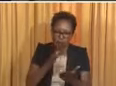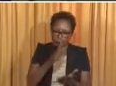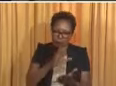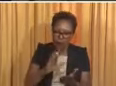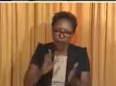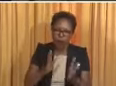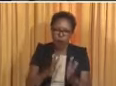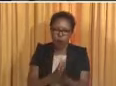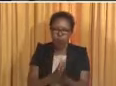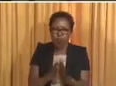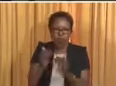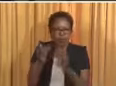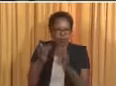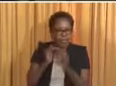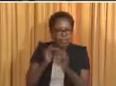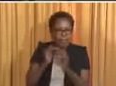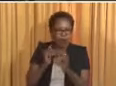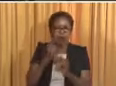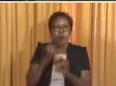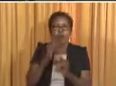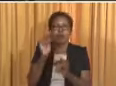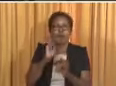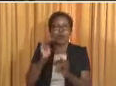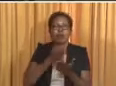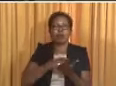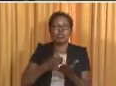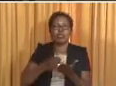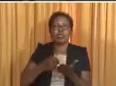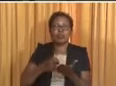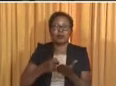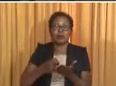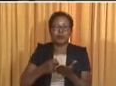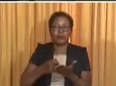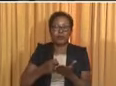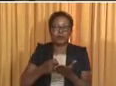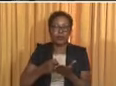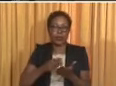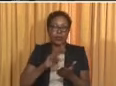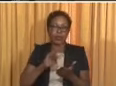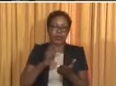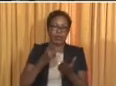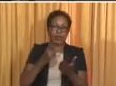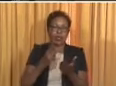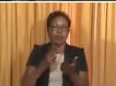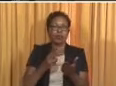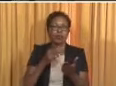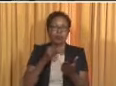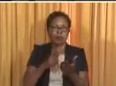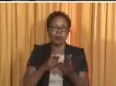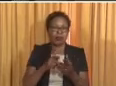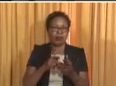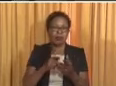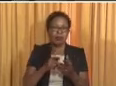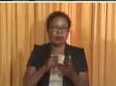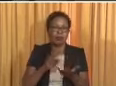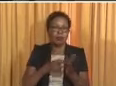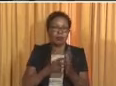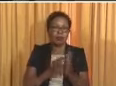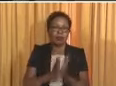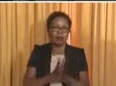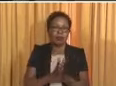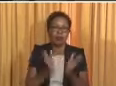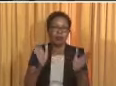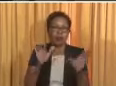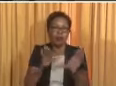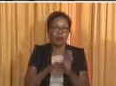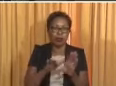million signatures. This, in my opinion, is the first step. And then second, it does not make provision for public participation during